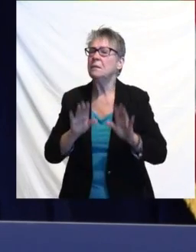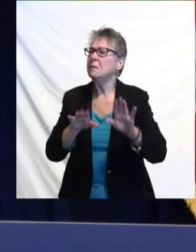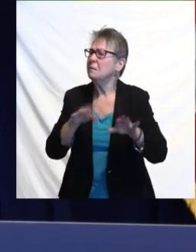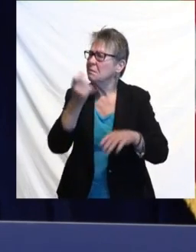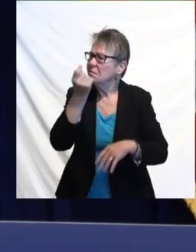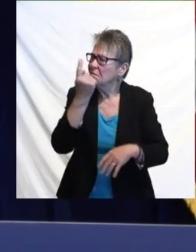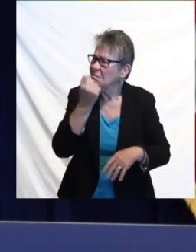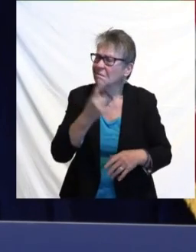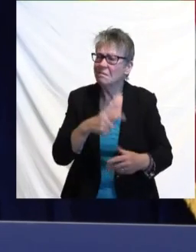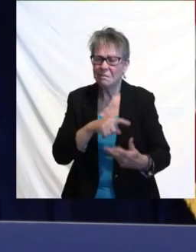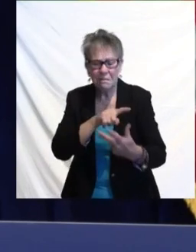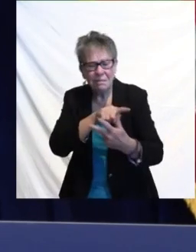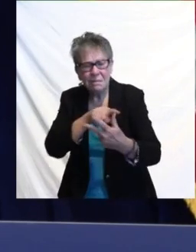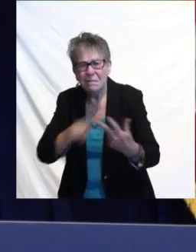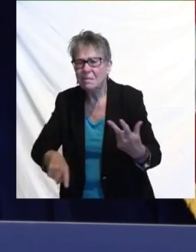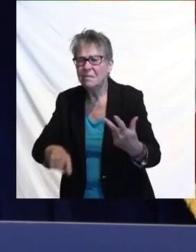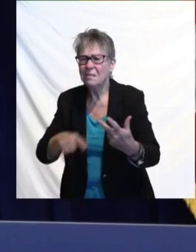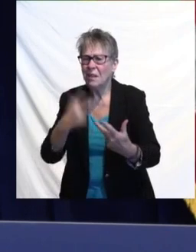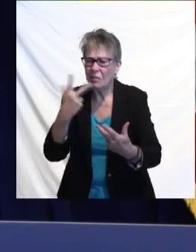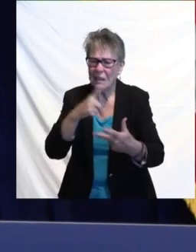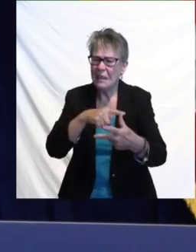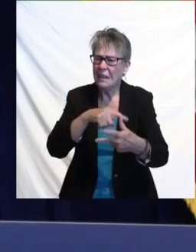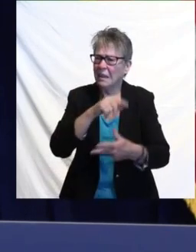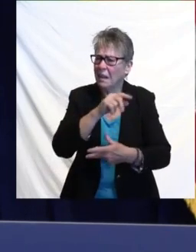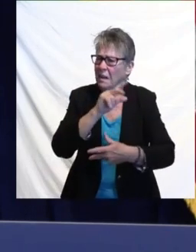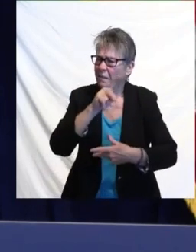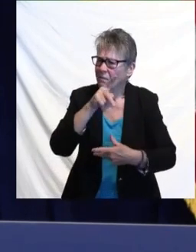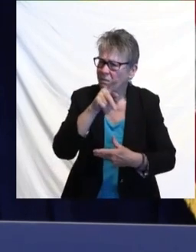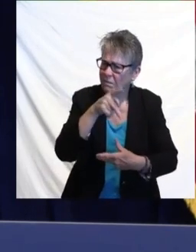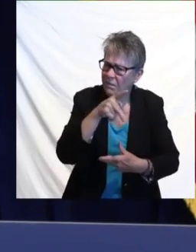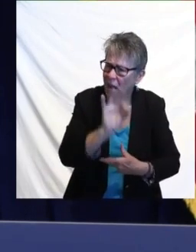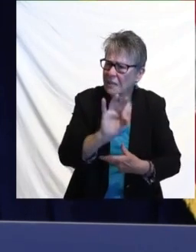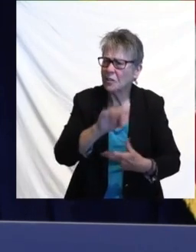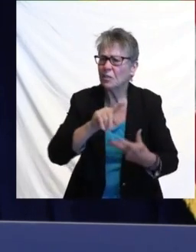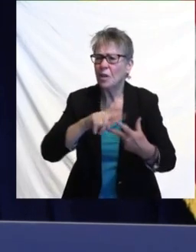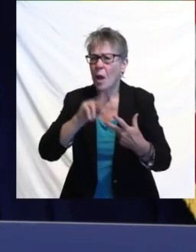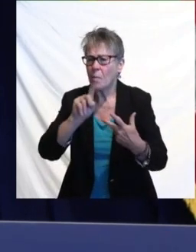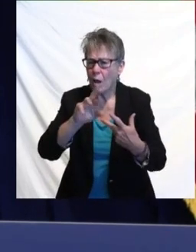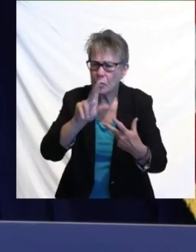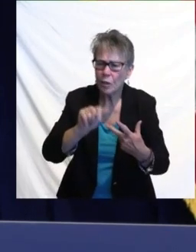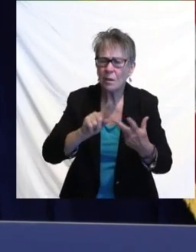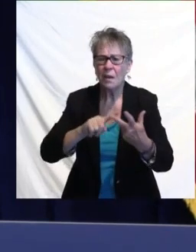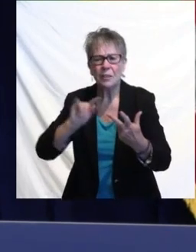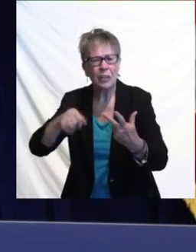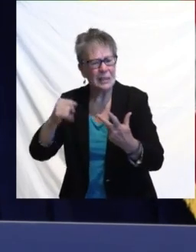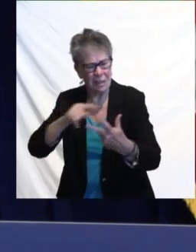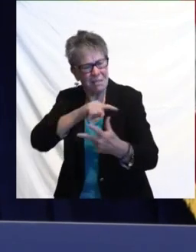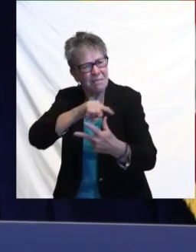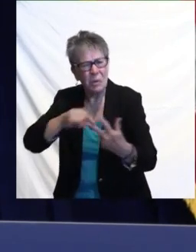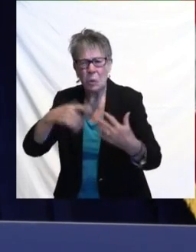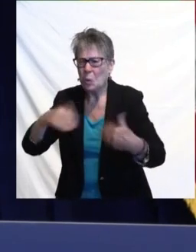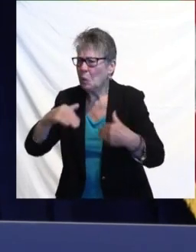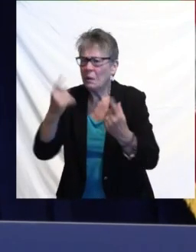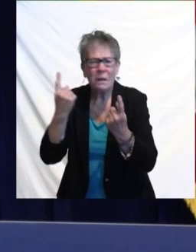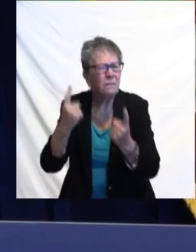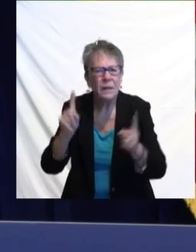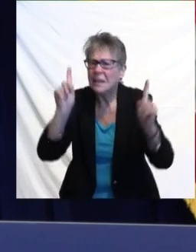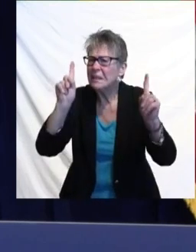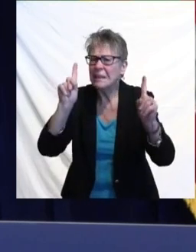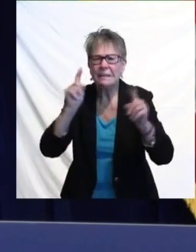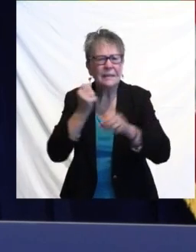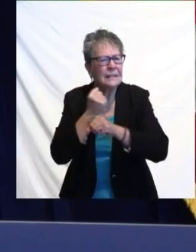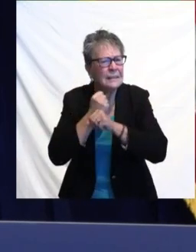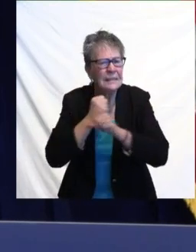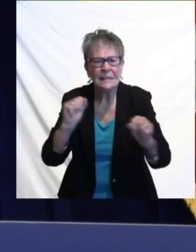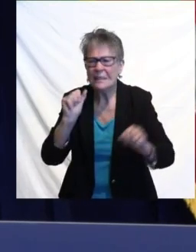death, but like some other vaccines, protection decreases over time and requires a boost in